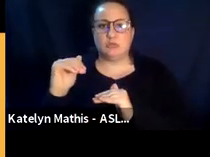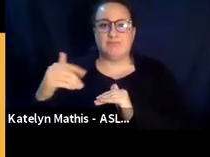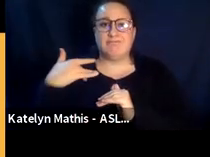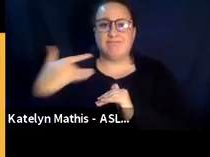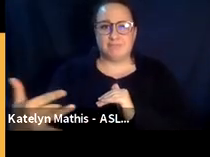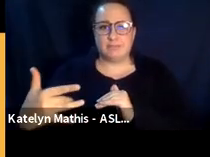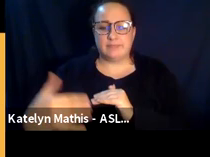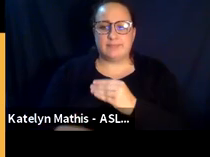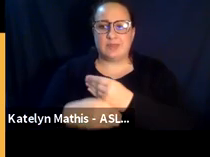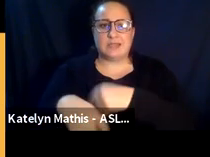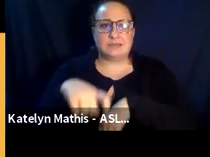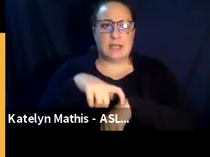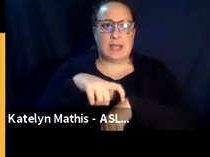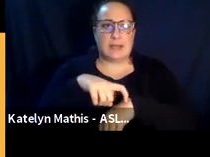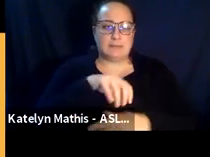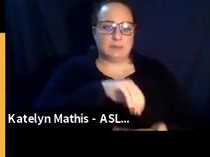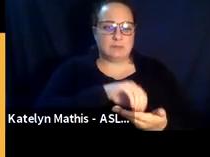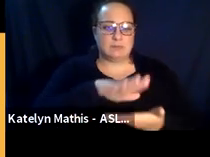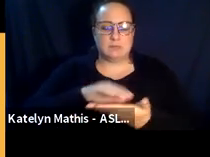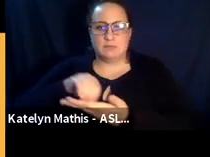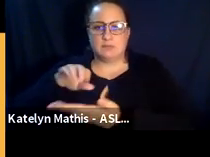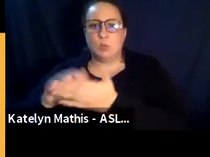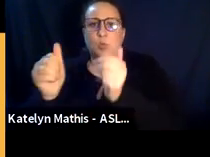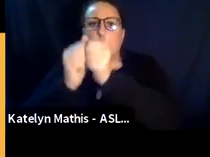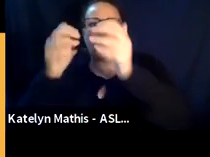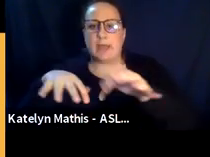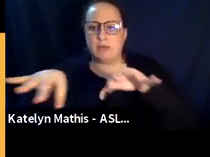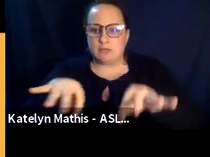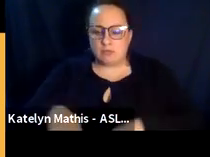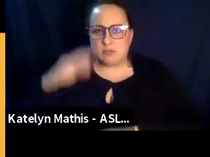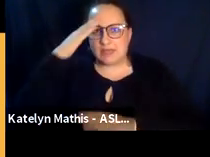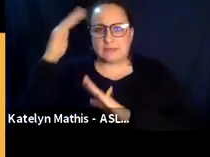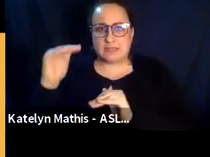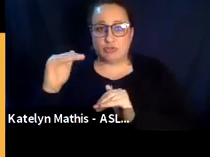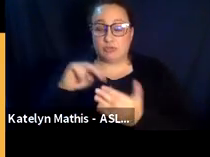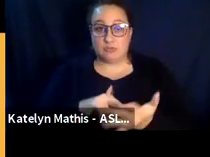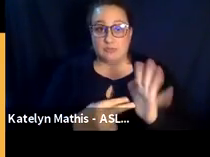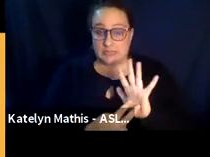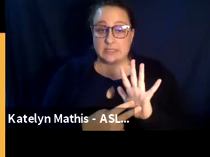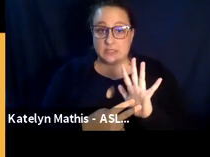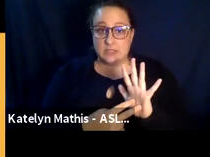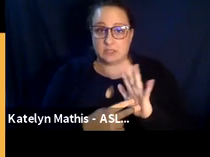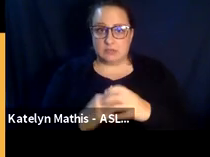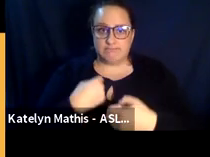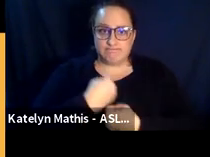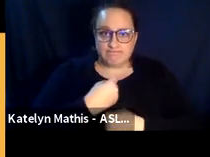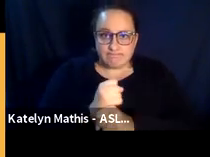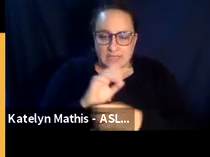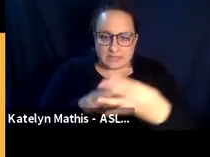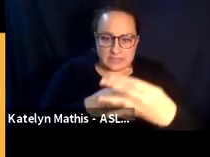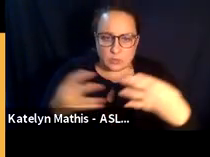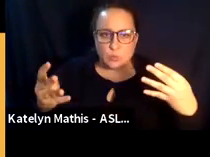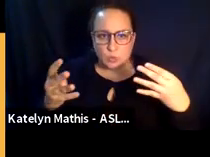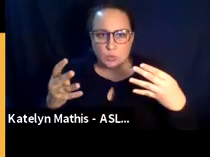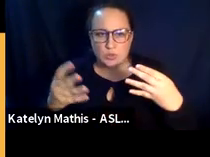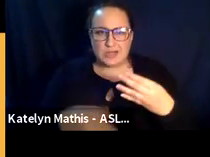put times in there without defining expectations. And what I mean by that is when you make a schedule, putting in there